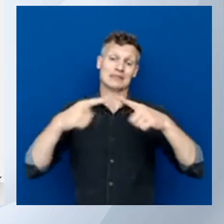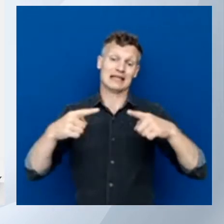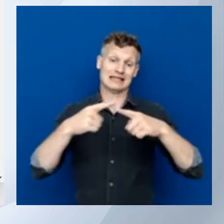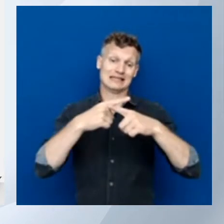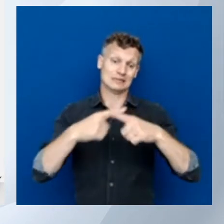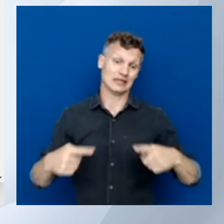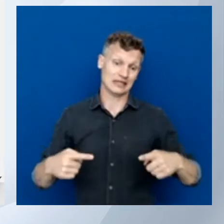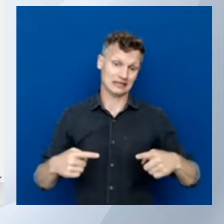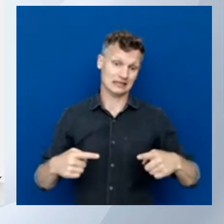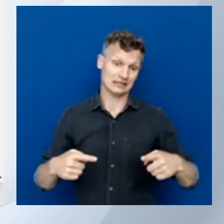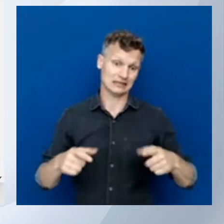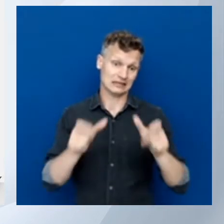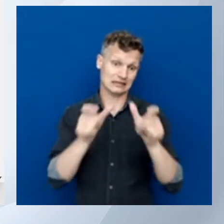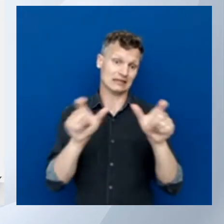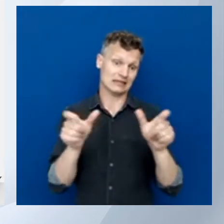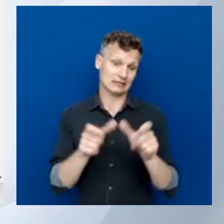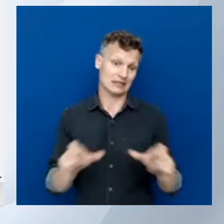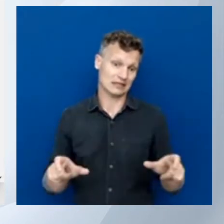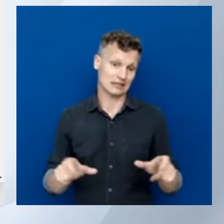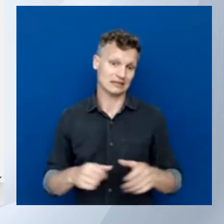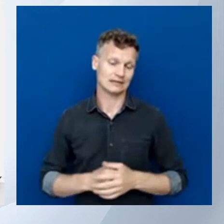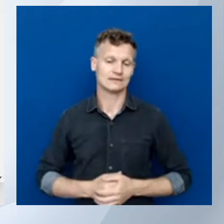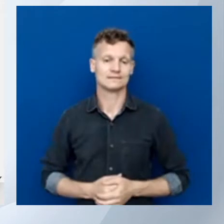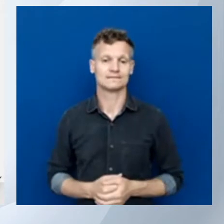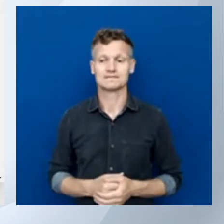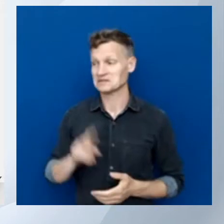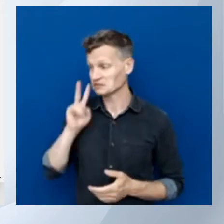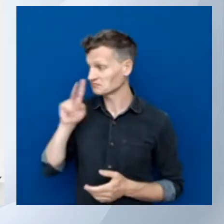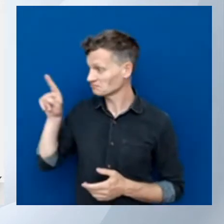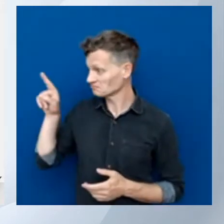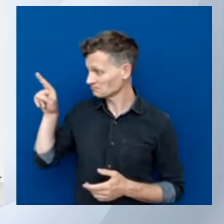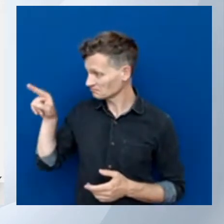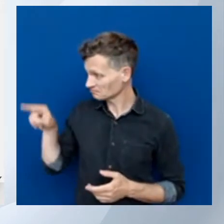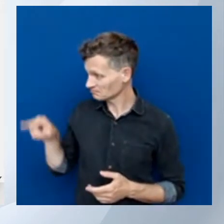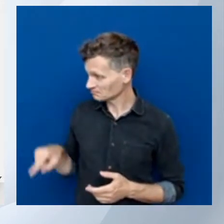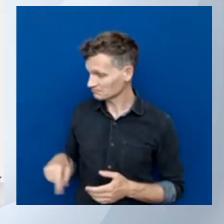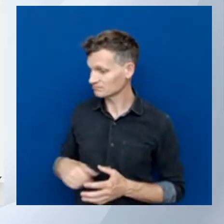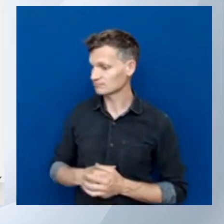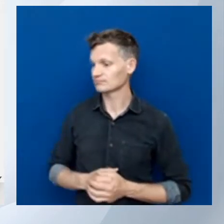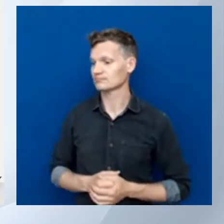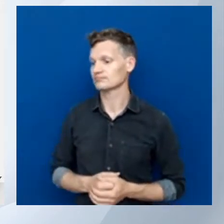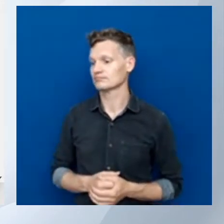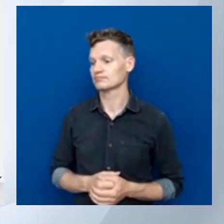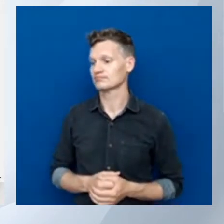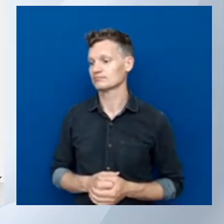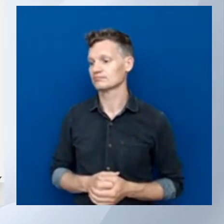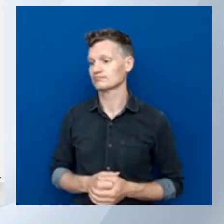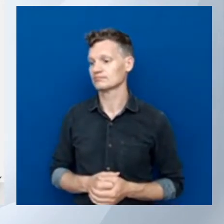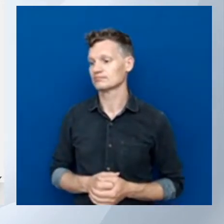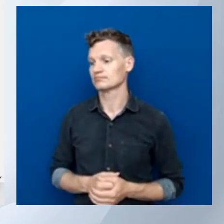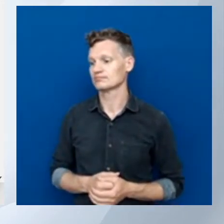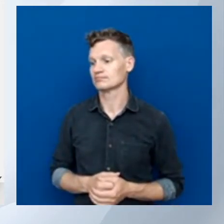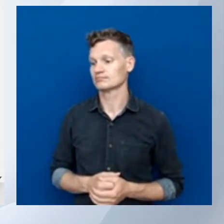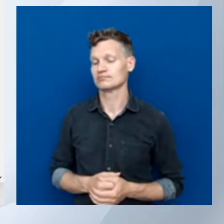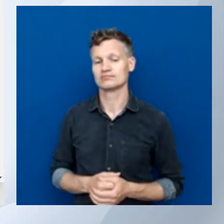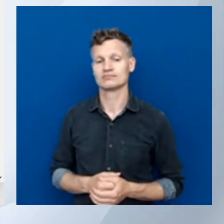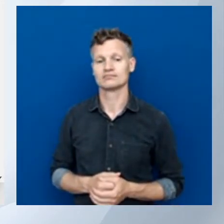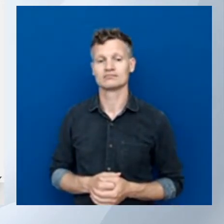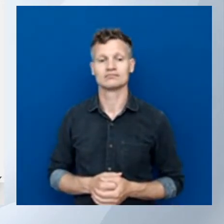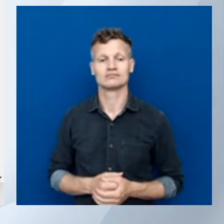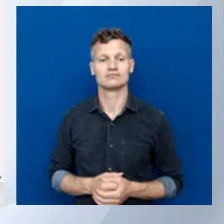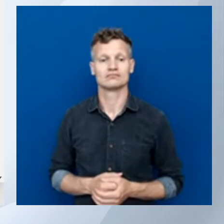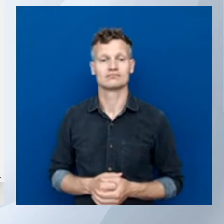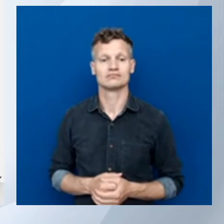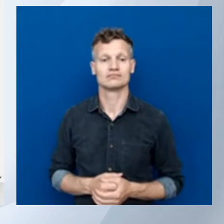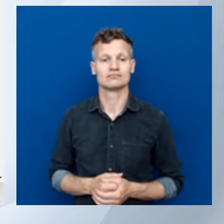Right? And the label encoder of the sklearn is going to be used for text preprocessing. And if the quick run is true,